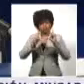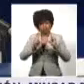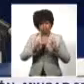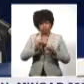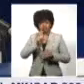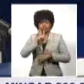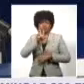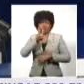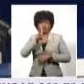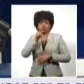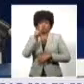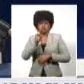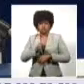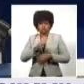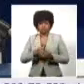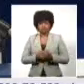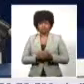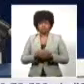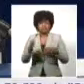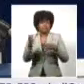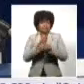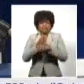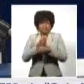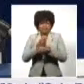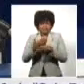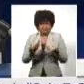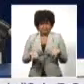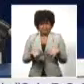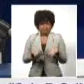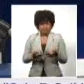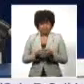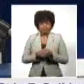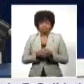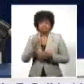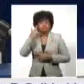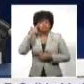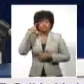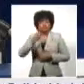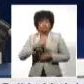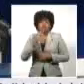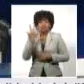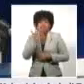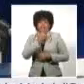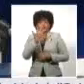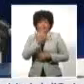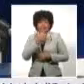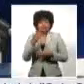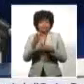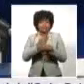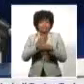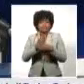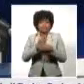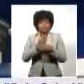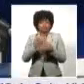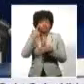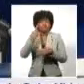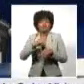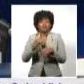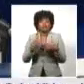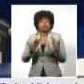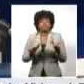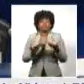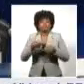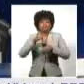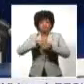198. And after the back tracing, that amount was reduced